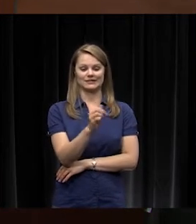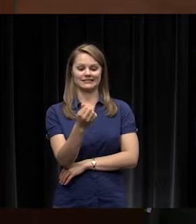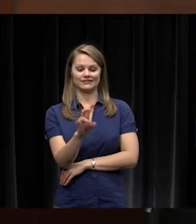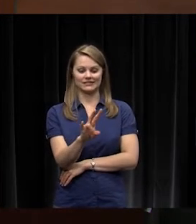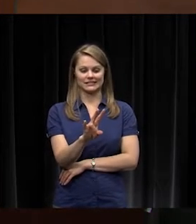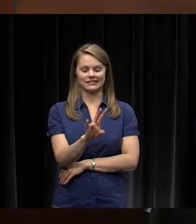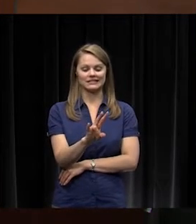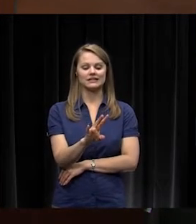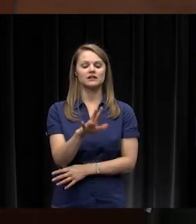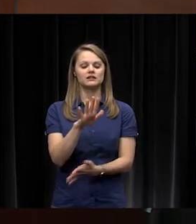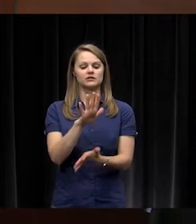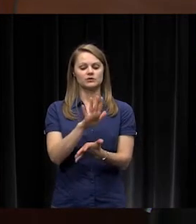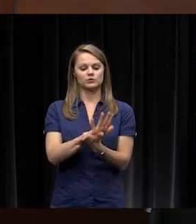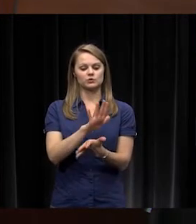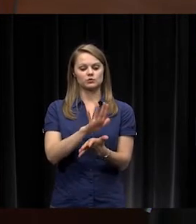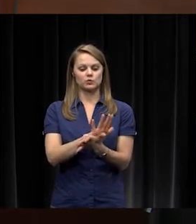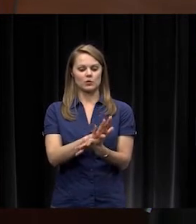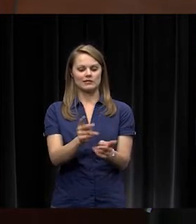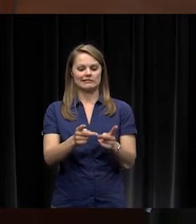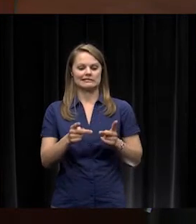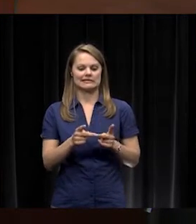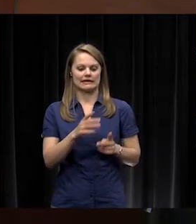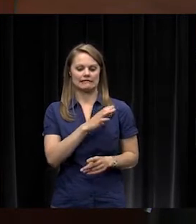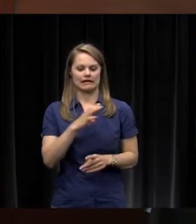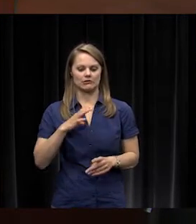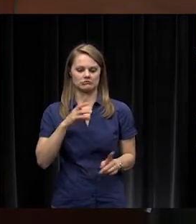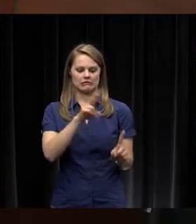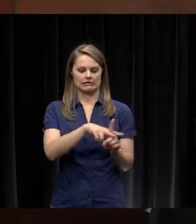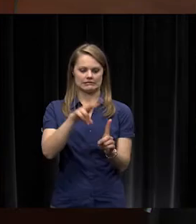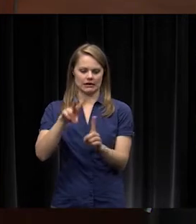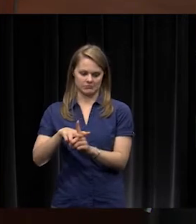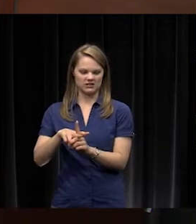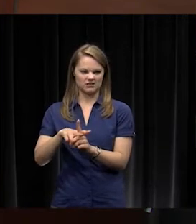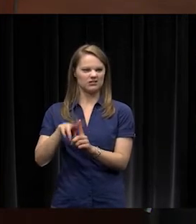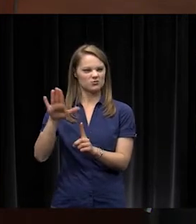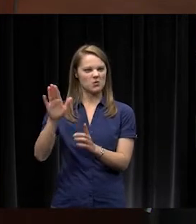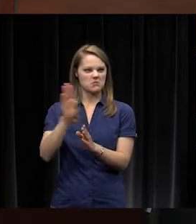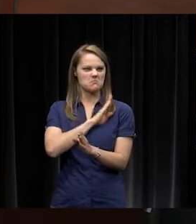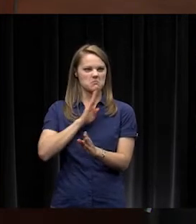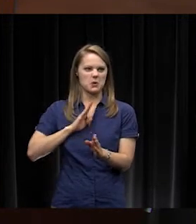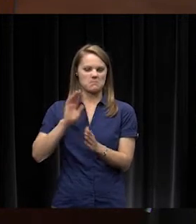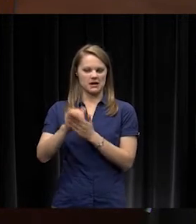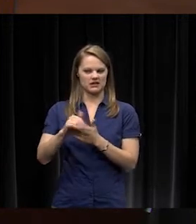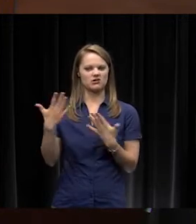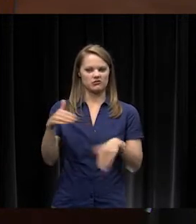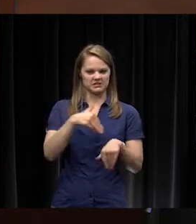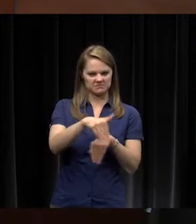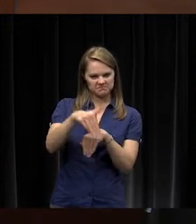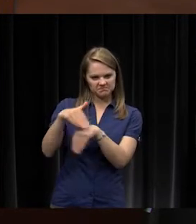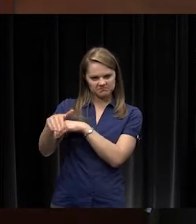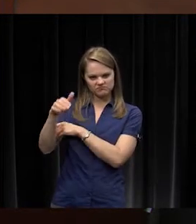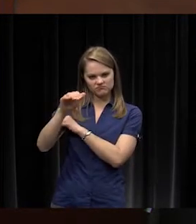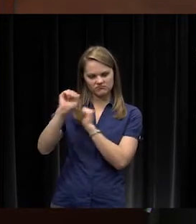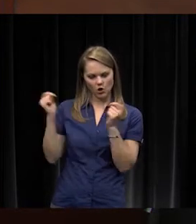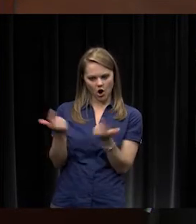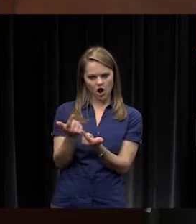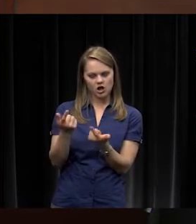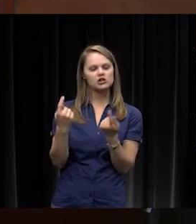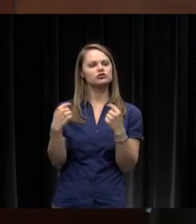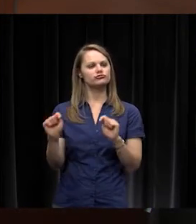Site Council Assignments. Again, in your board packets, I sent that out to everybody. Again, trying to mix and match things up.